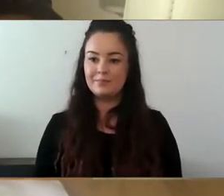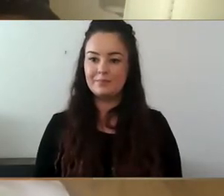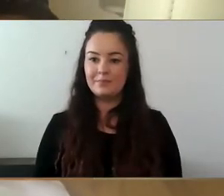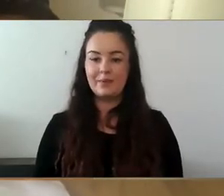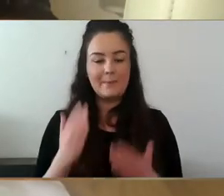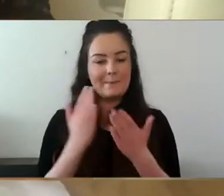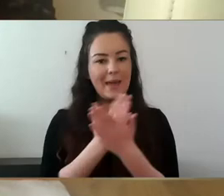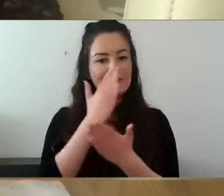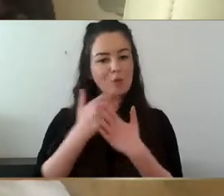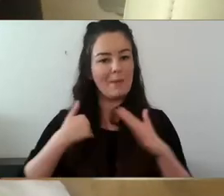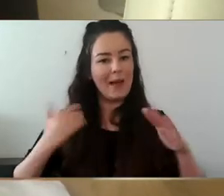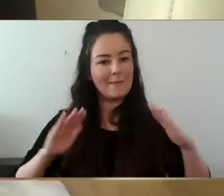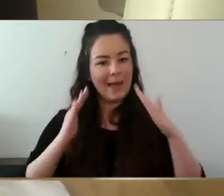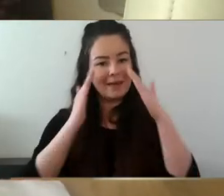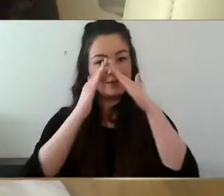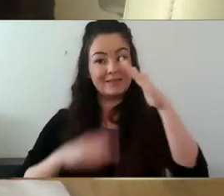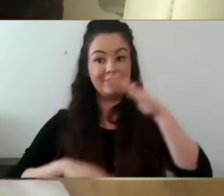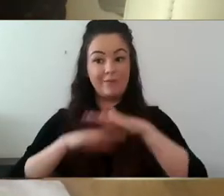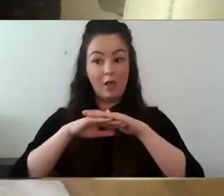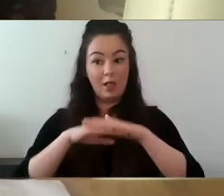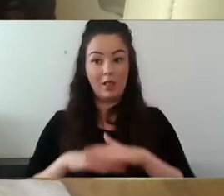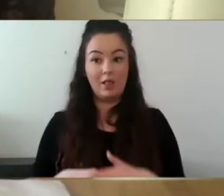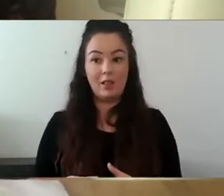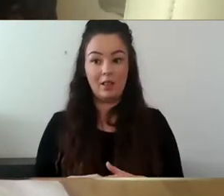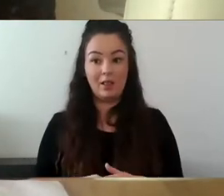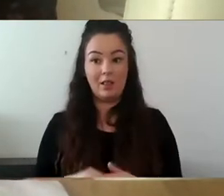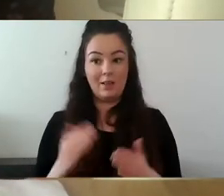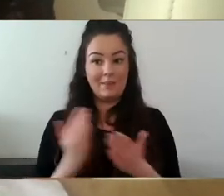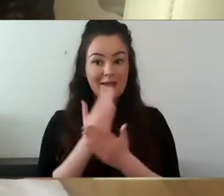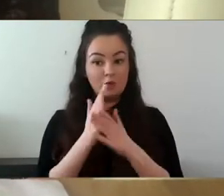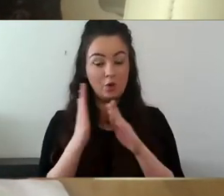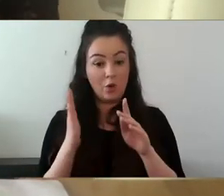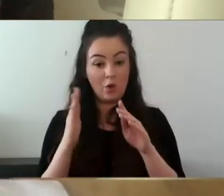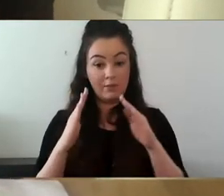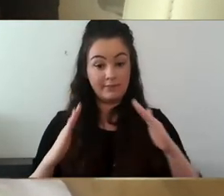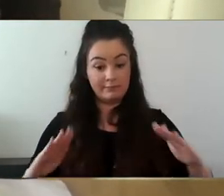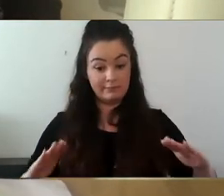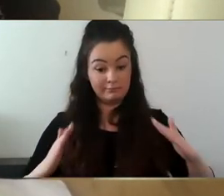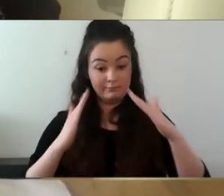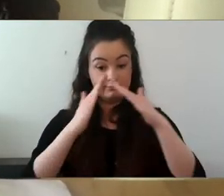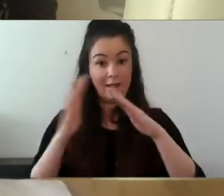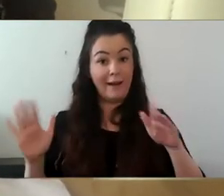To fill up all of my mountains. Like I say, go right to the edges.